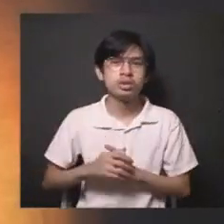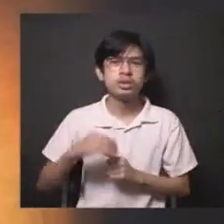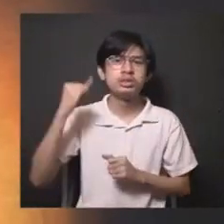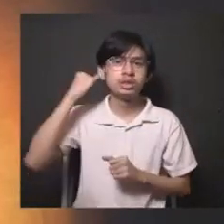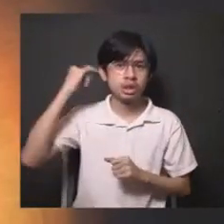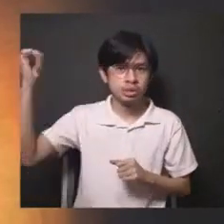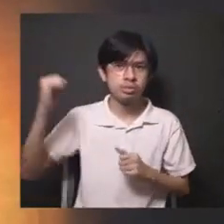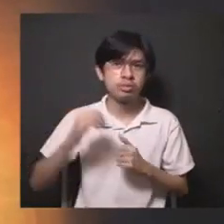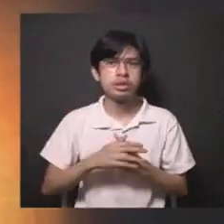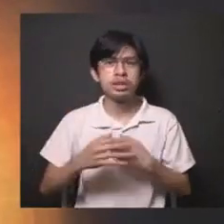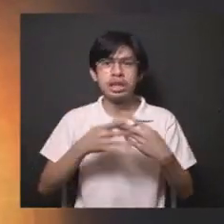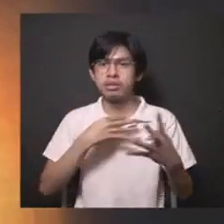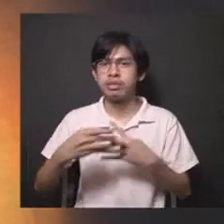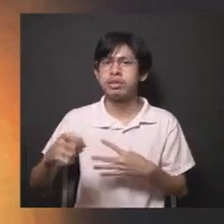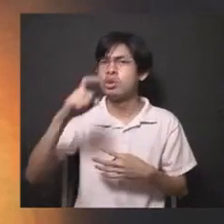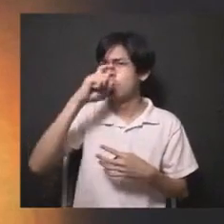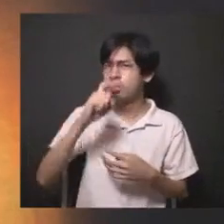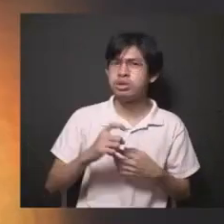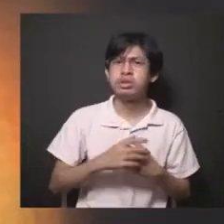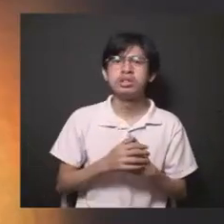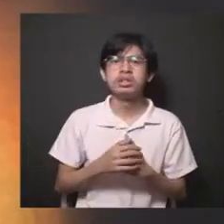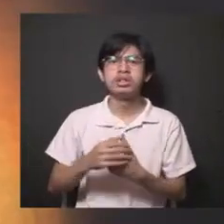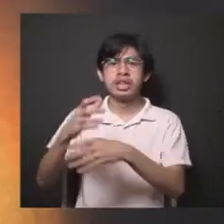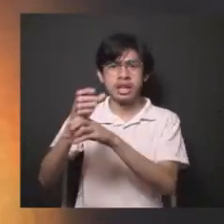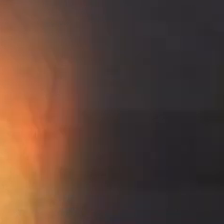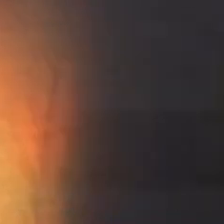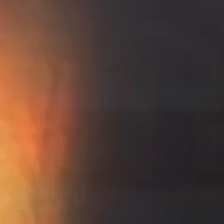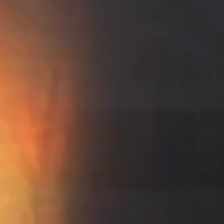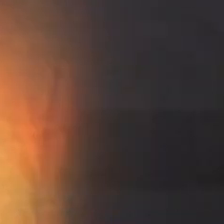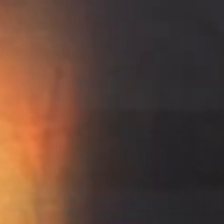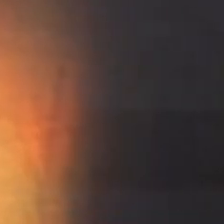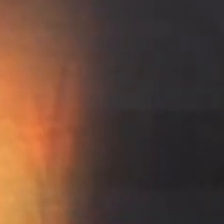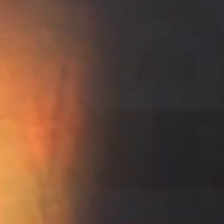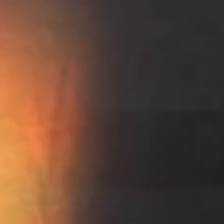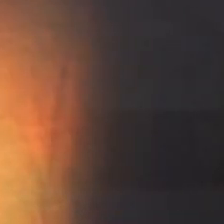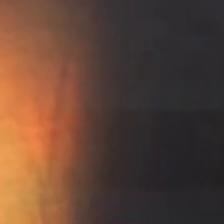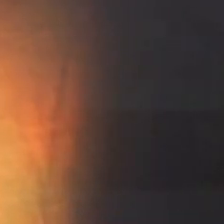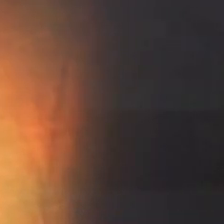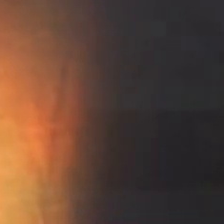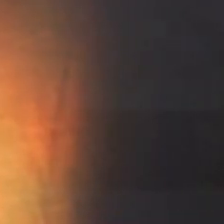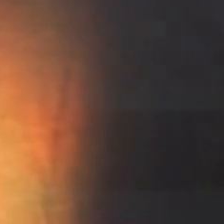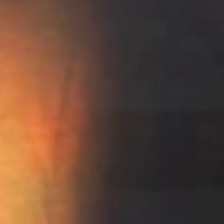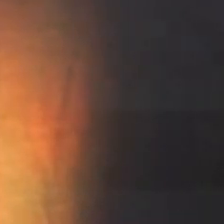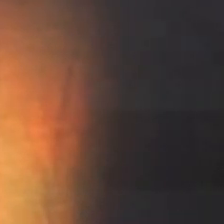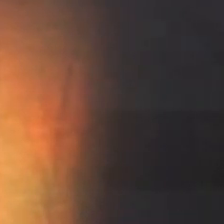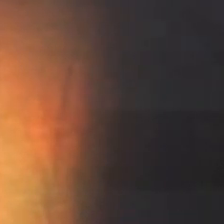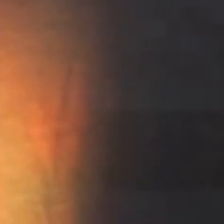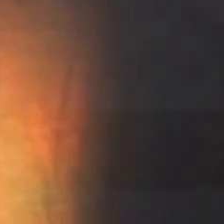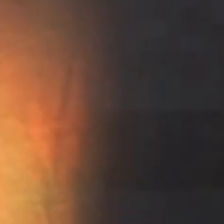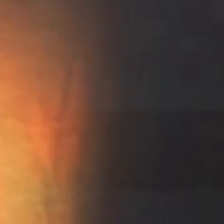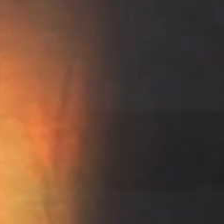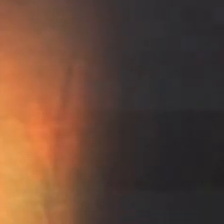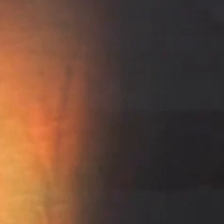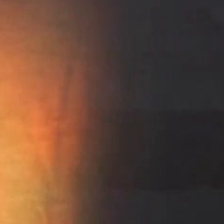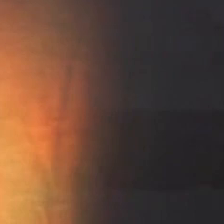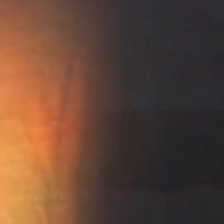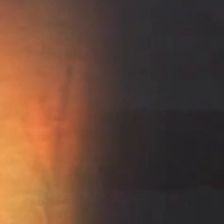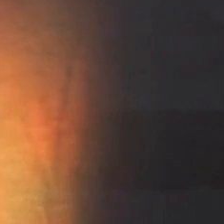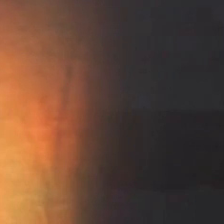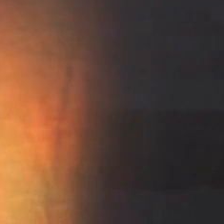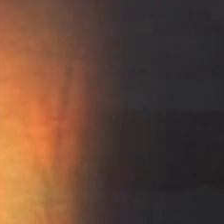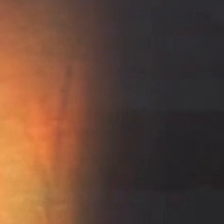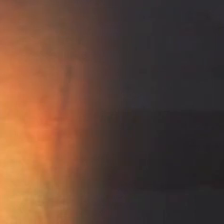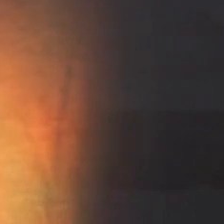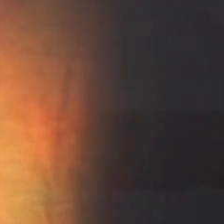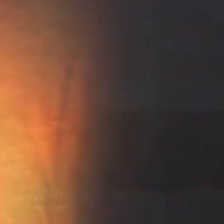grabbing blessing after blessing. You know, one thing we need to learn today is we need to learn how to trust God more. We need